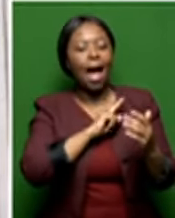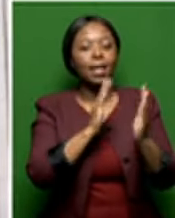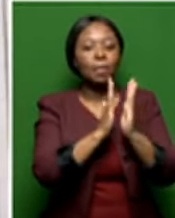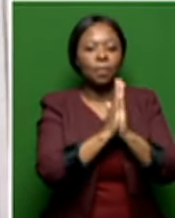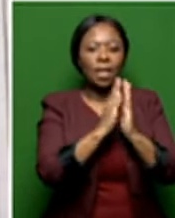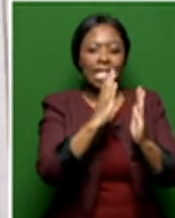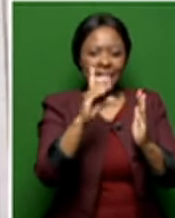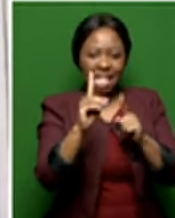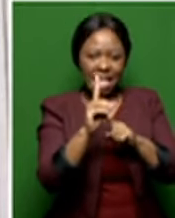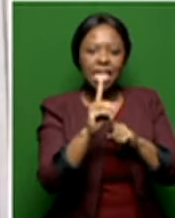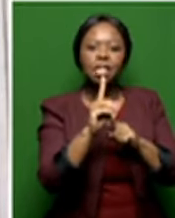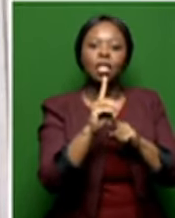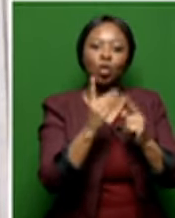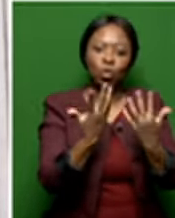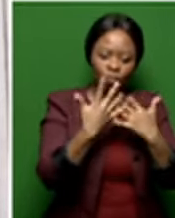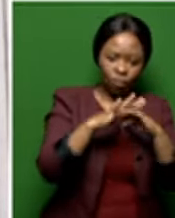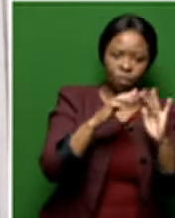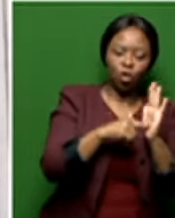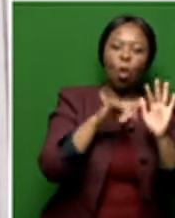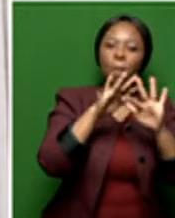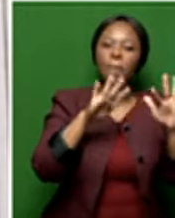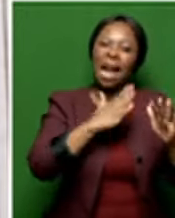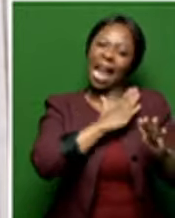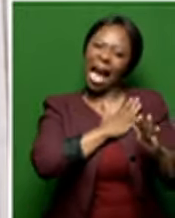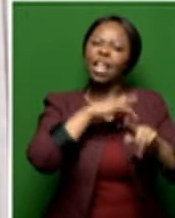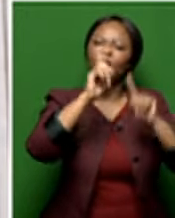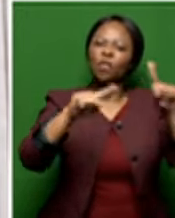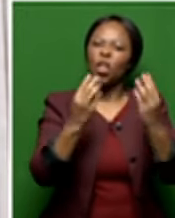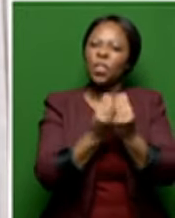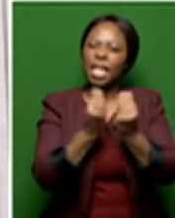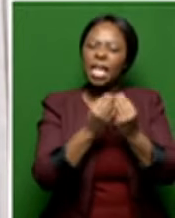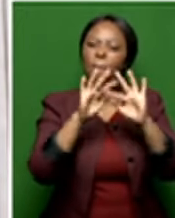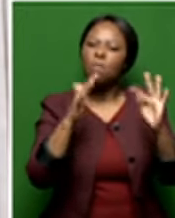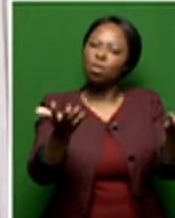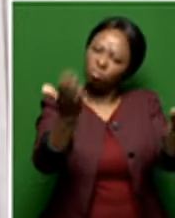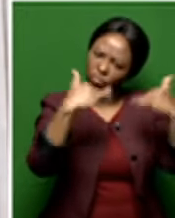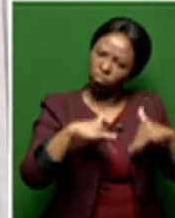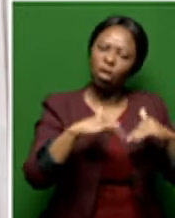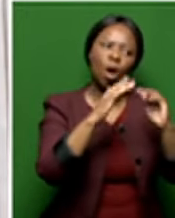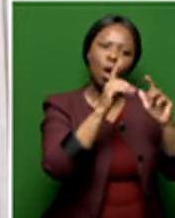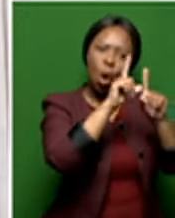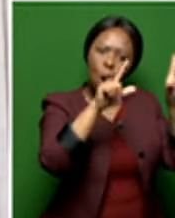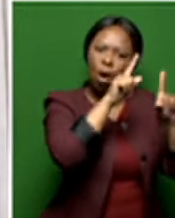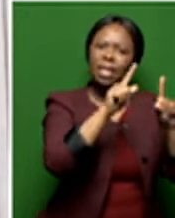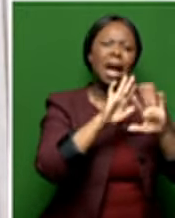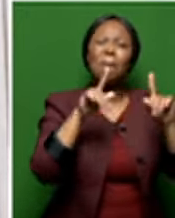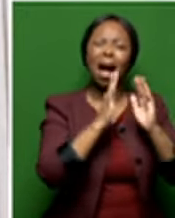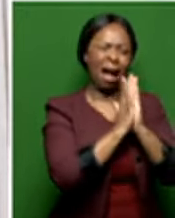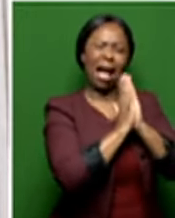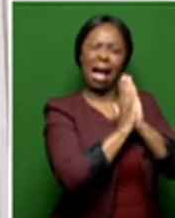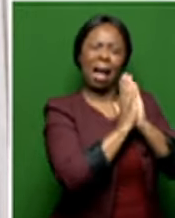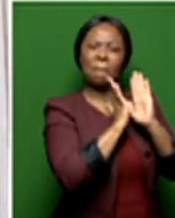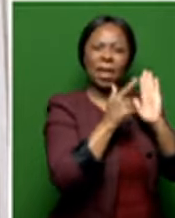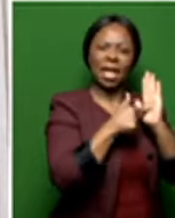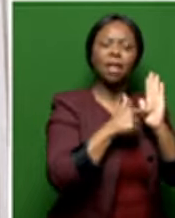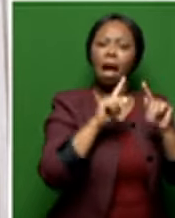people like different things, and everybody should come to the Lord. It shouldn't be about the gospel typical ballads. It should also